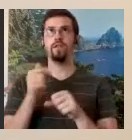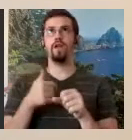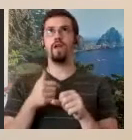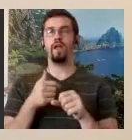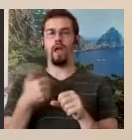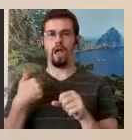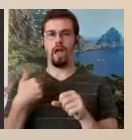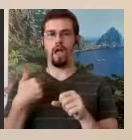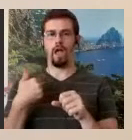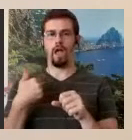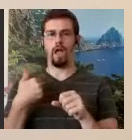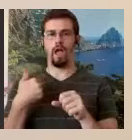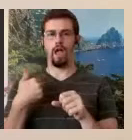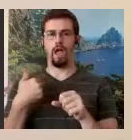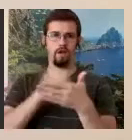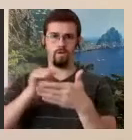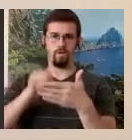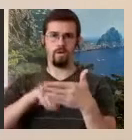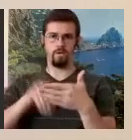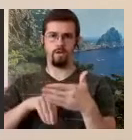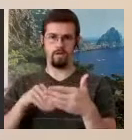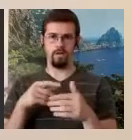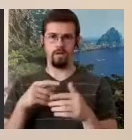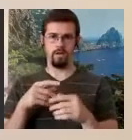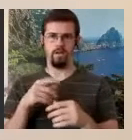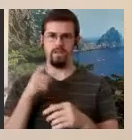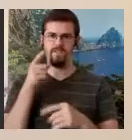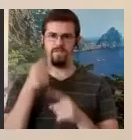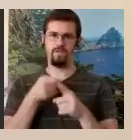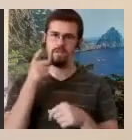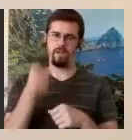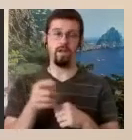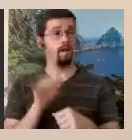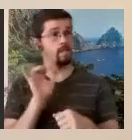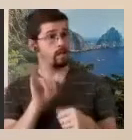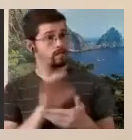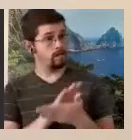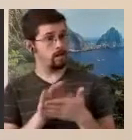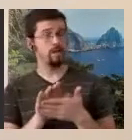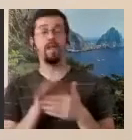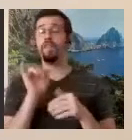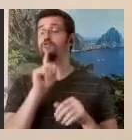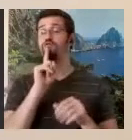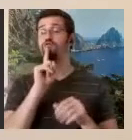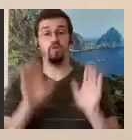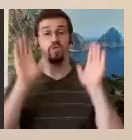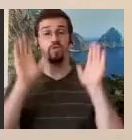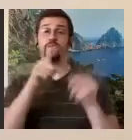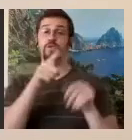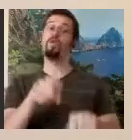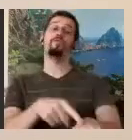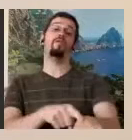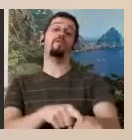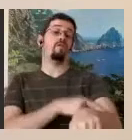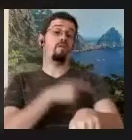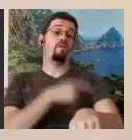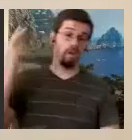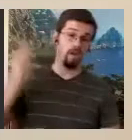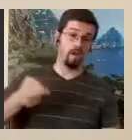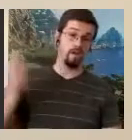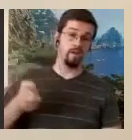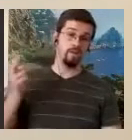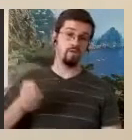that's wonderful. So you have a long history. The country of Malta has been using SignWriting for a long time. I mean, that alone